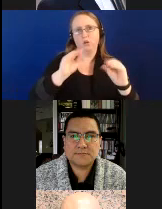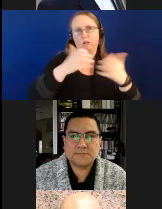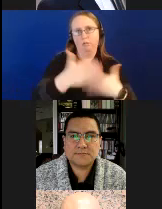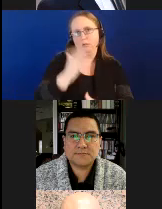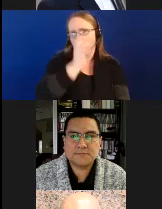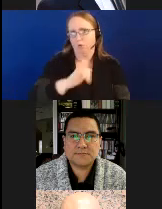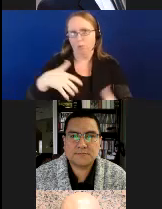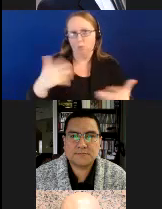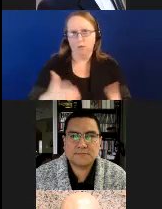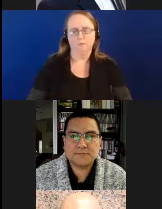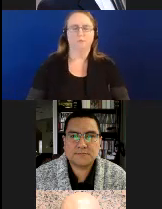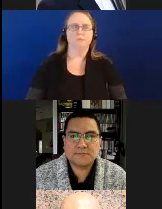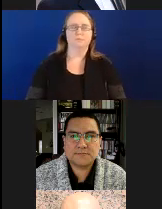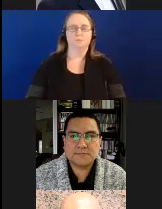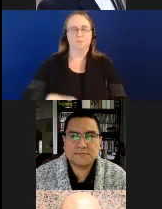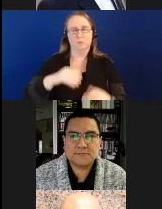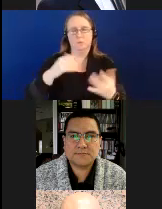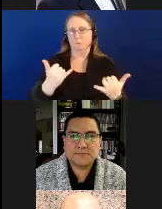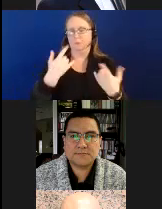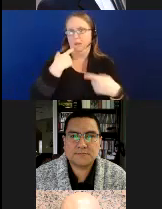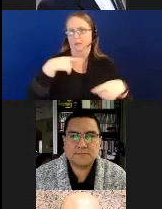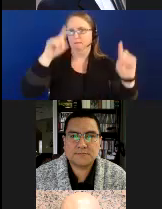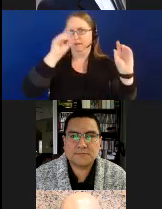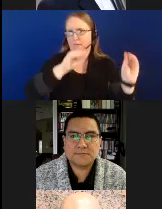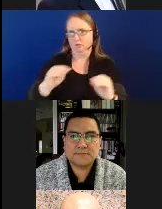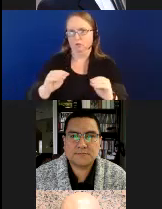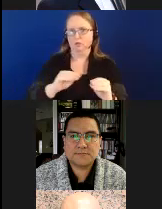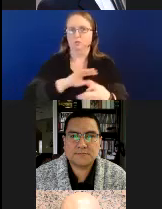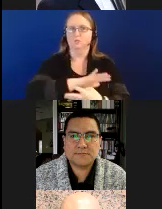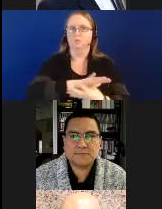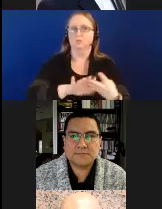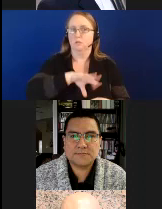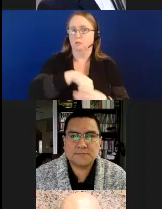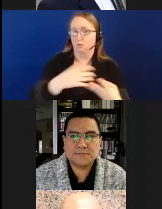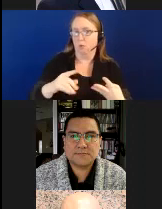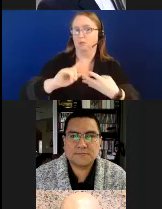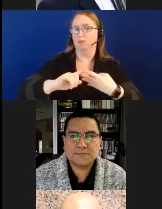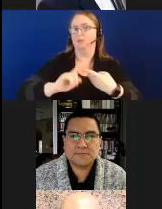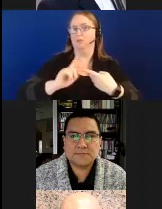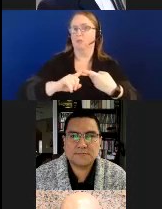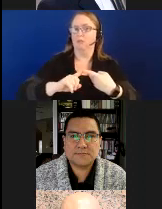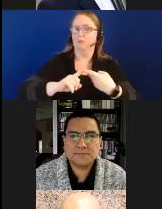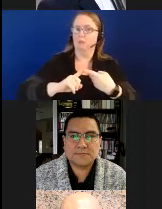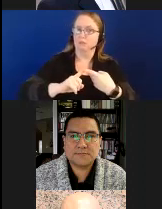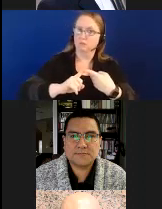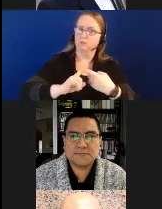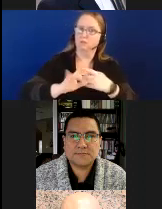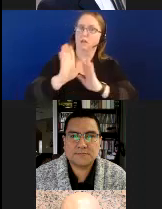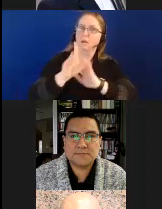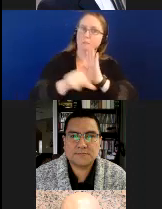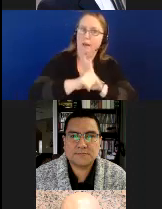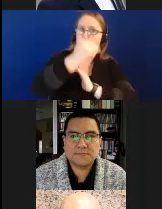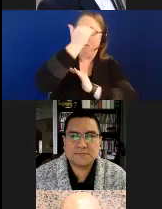think about effective instruction, it involves coherently building background knowledge. It's not just reading a bunch of